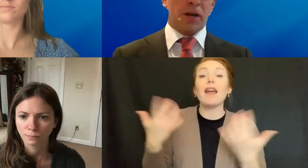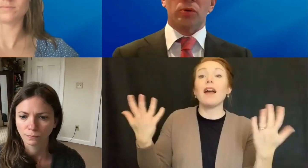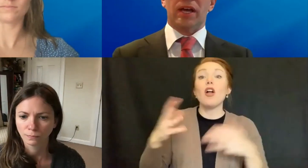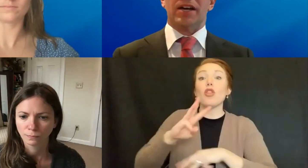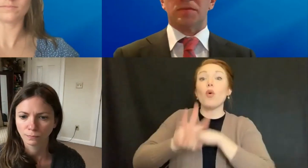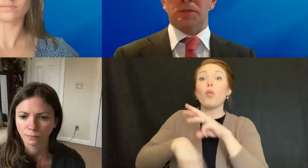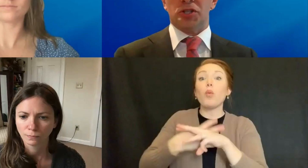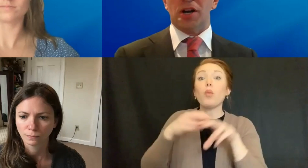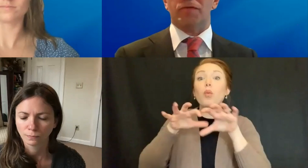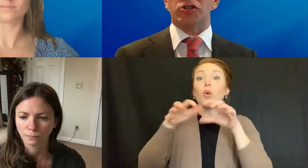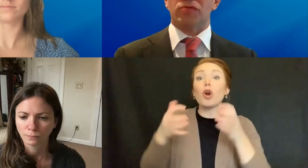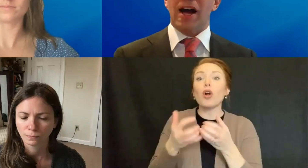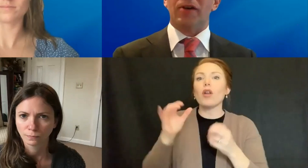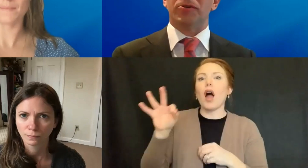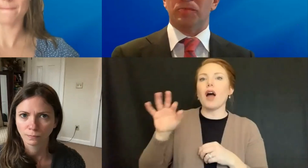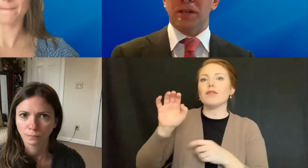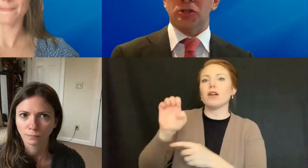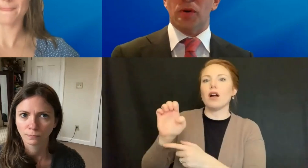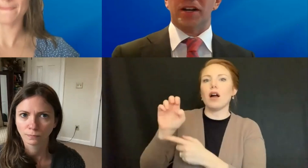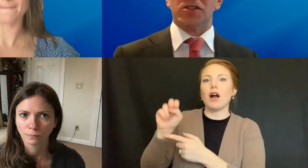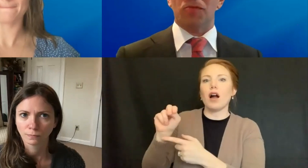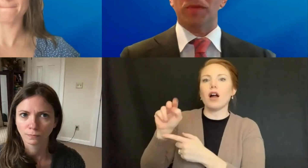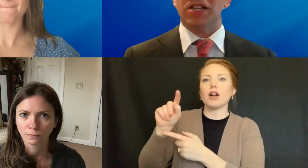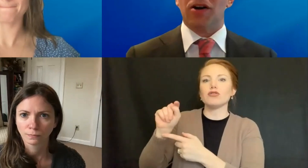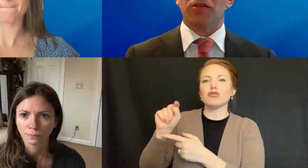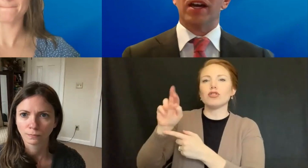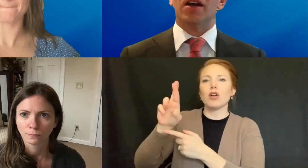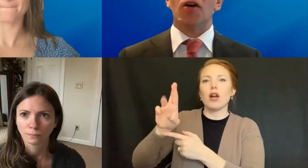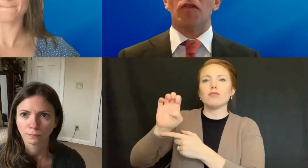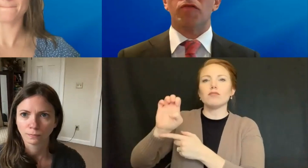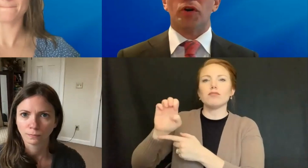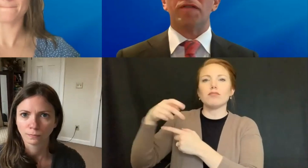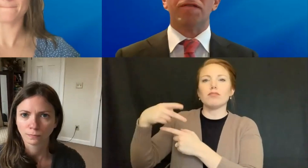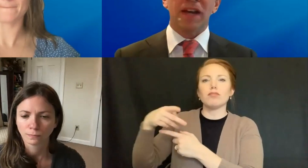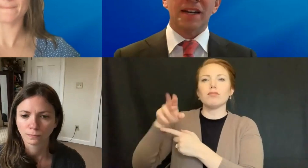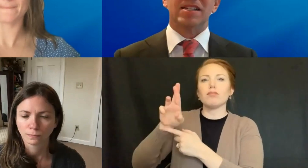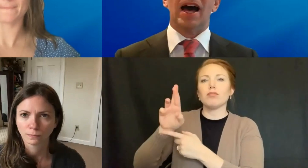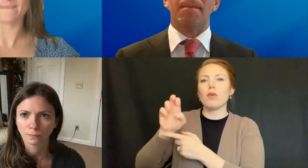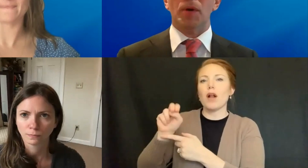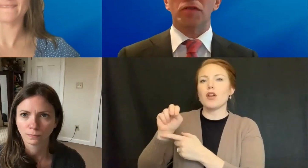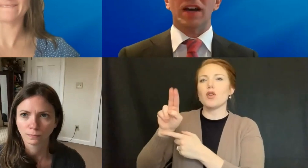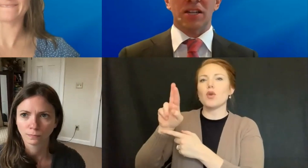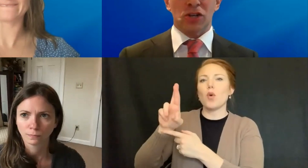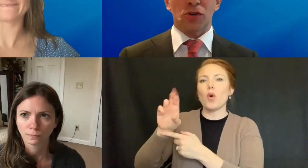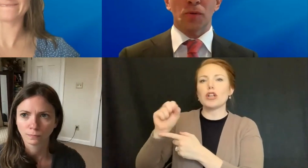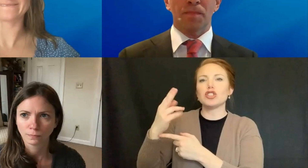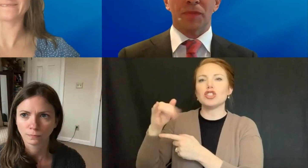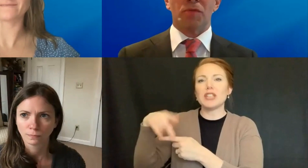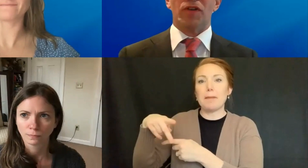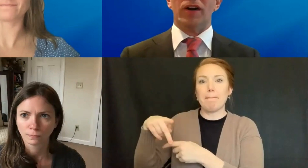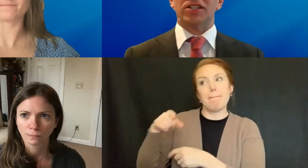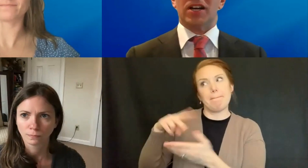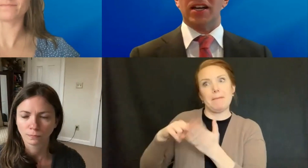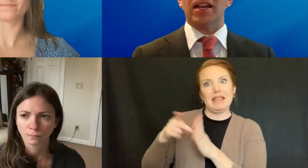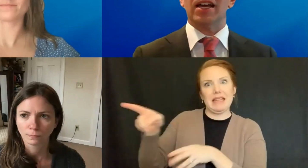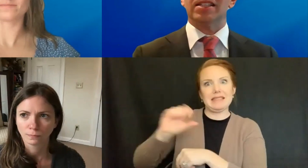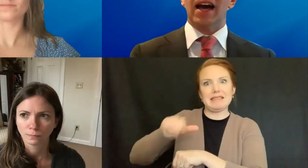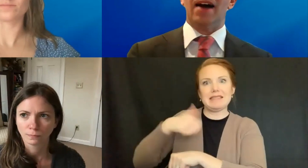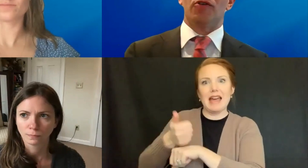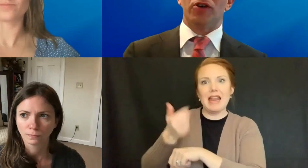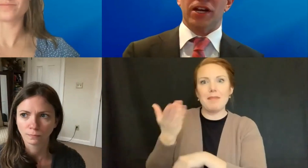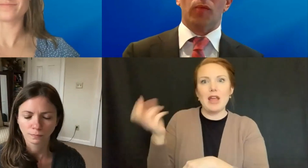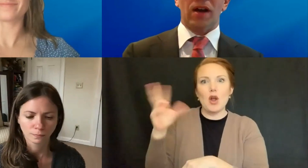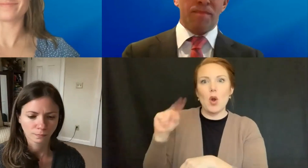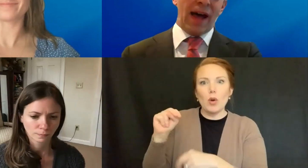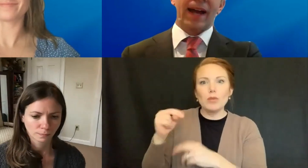a special guest, Jennifer Strout, who will be joining us momentarily for her fitness app, MotivateU. Very excited